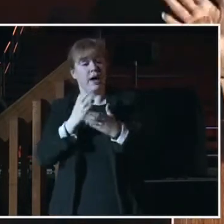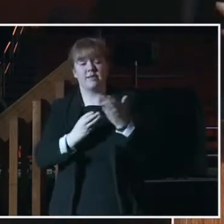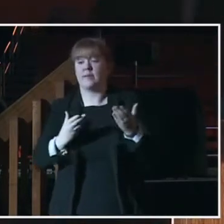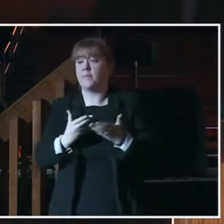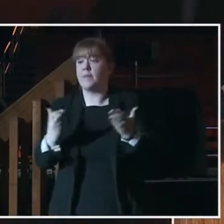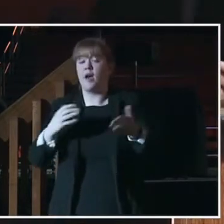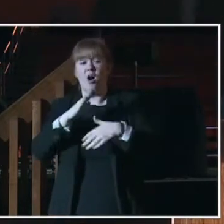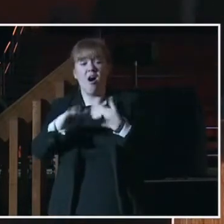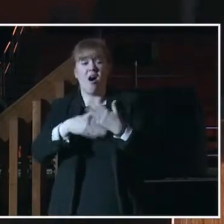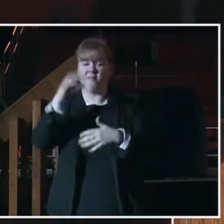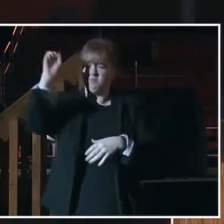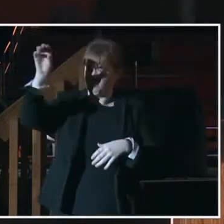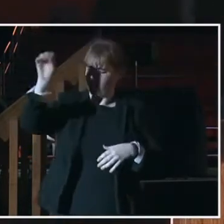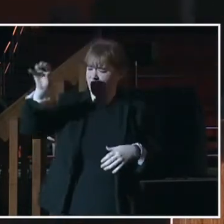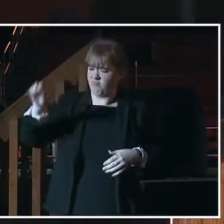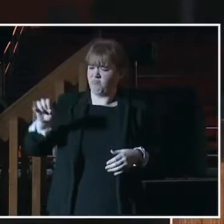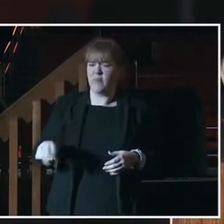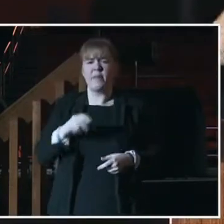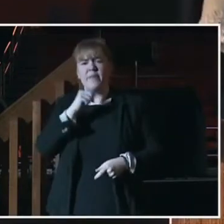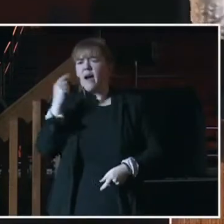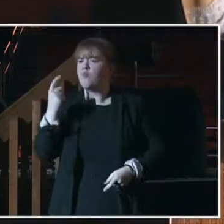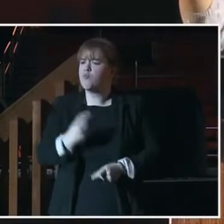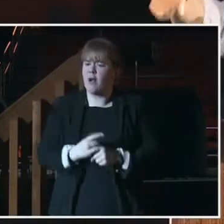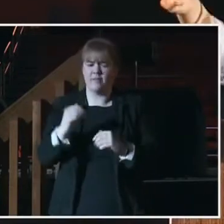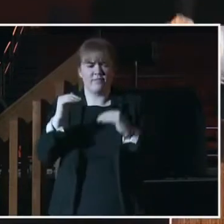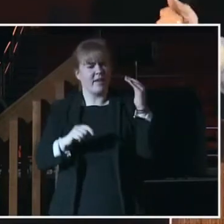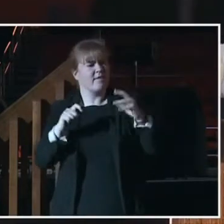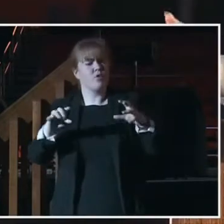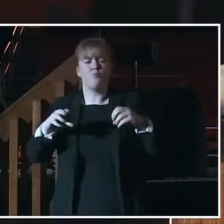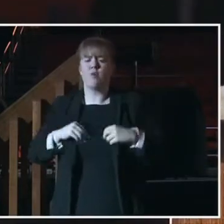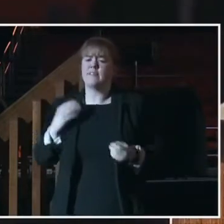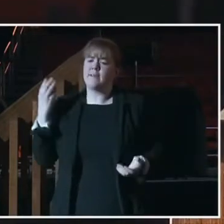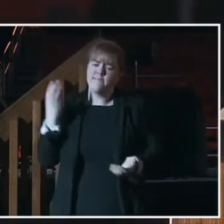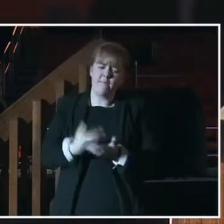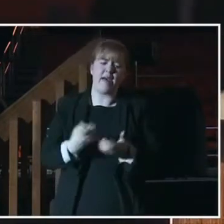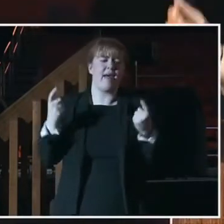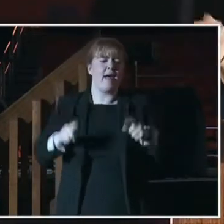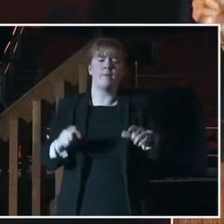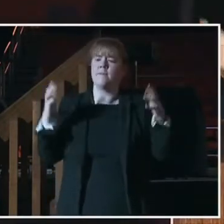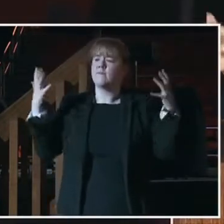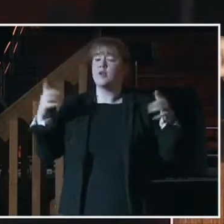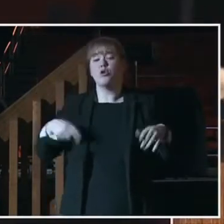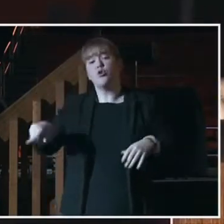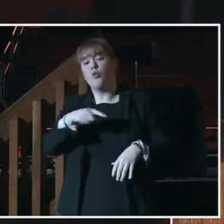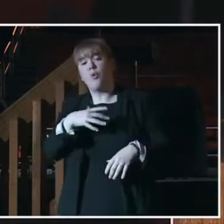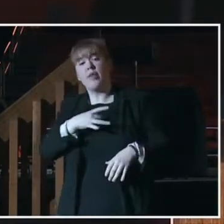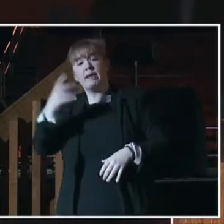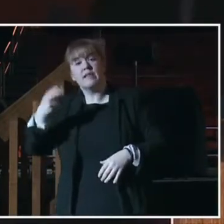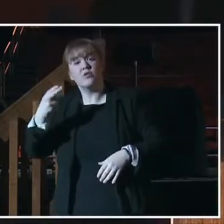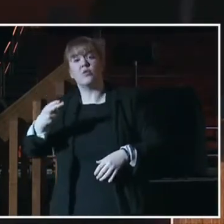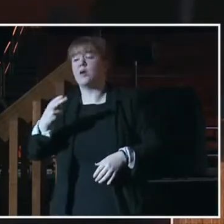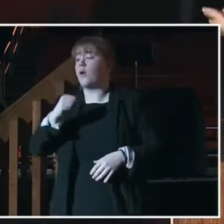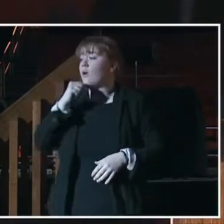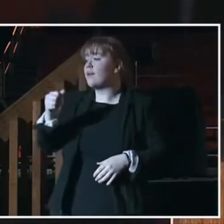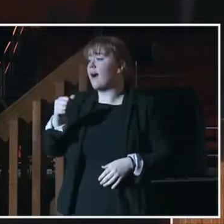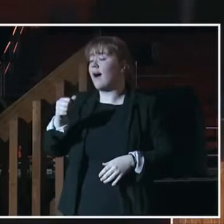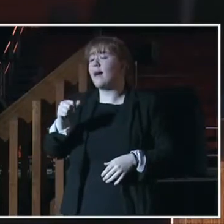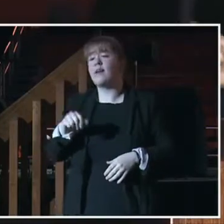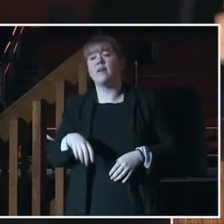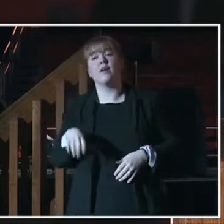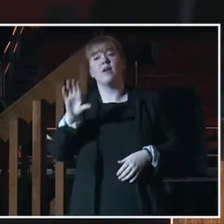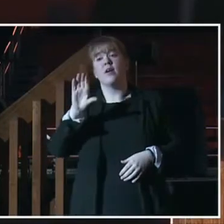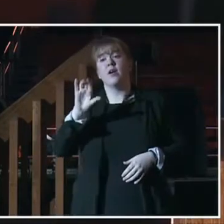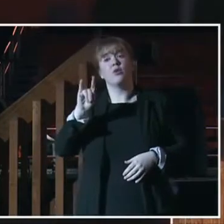things that I just laid out for you aren't right. We've got to embrace the fact that they've happened, whether you like that history or not. Christopher Columbus